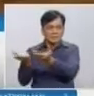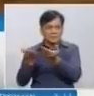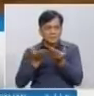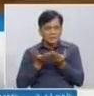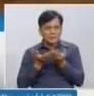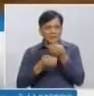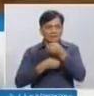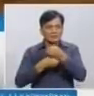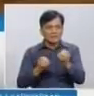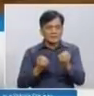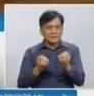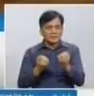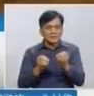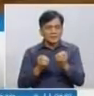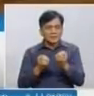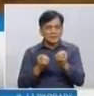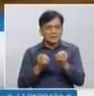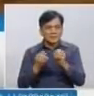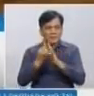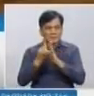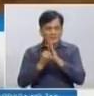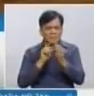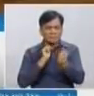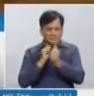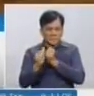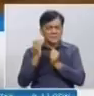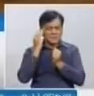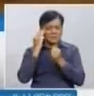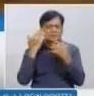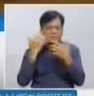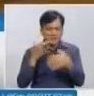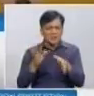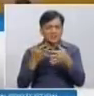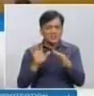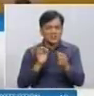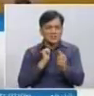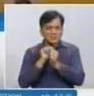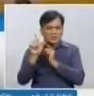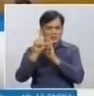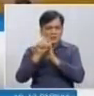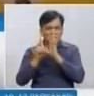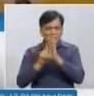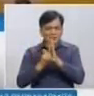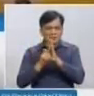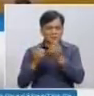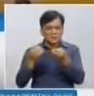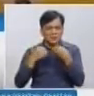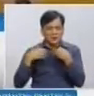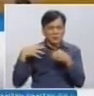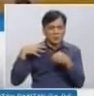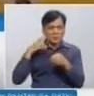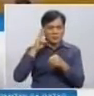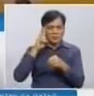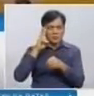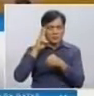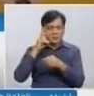received by my office, the law has been passed, actually, and I intend to give me 48 hours